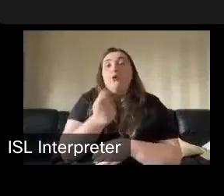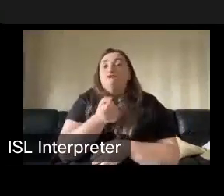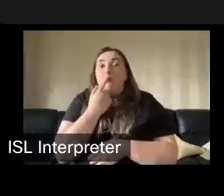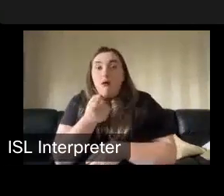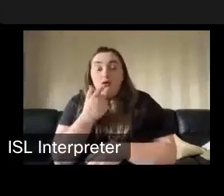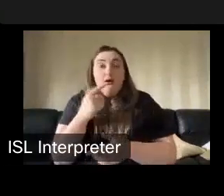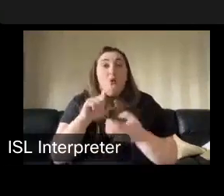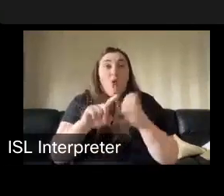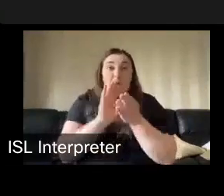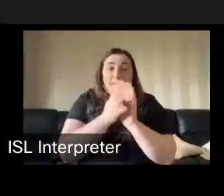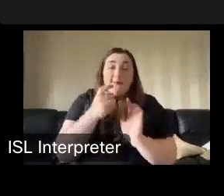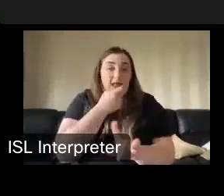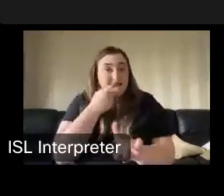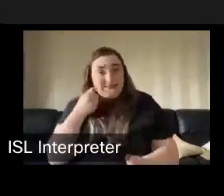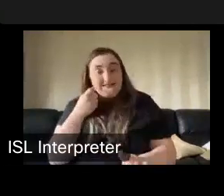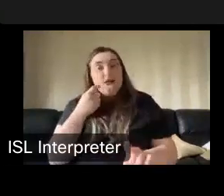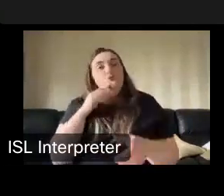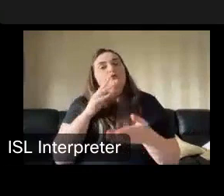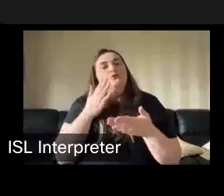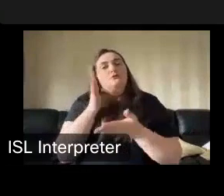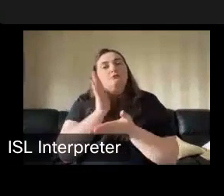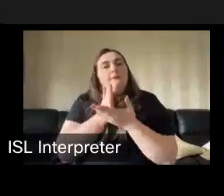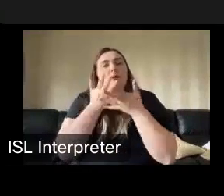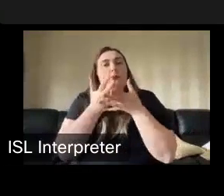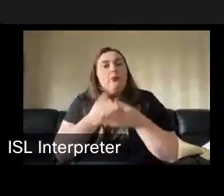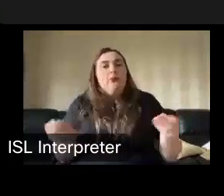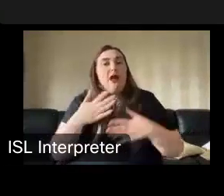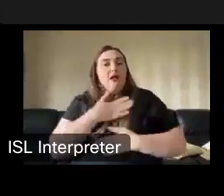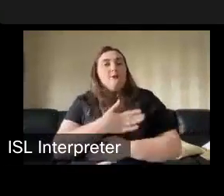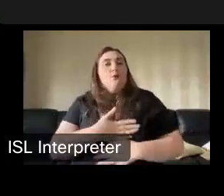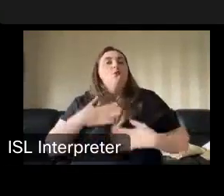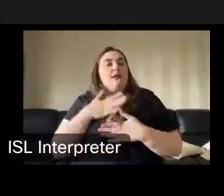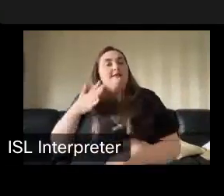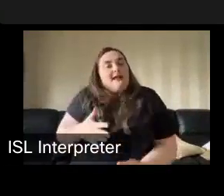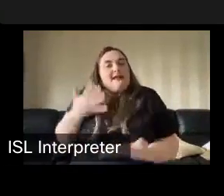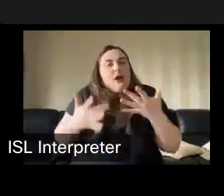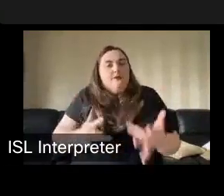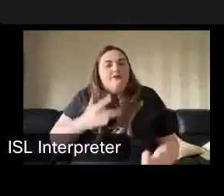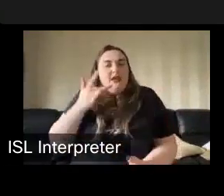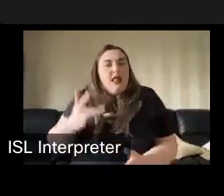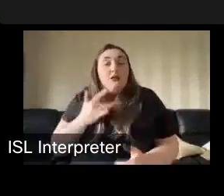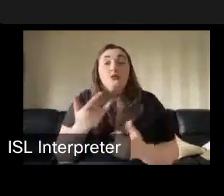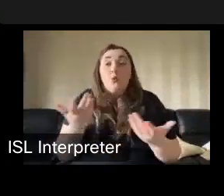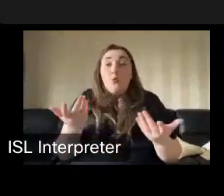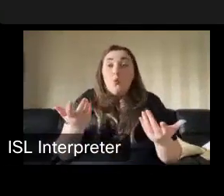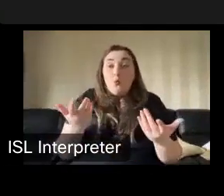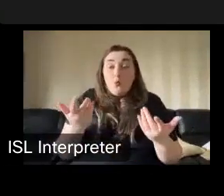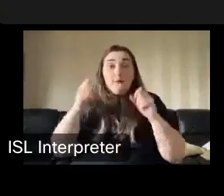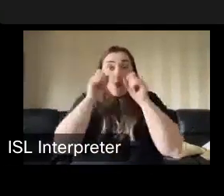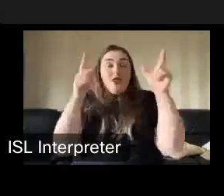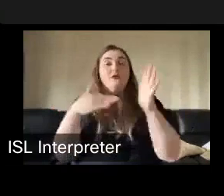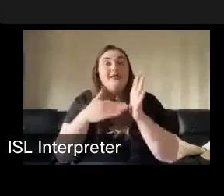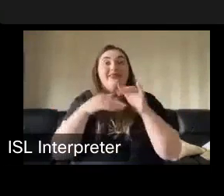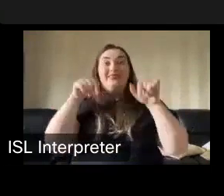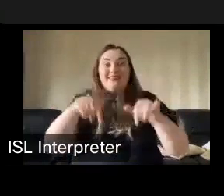and again relieve the emotional side of it and how it feels. So again, I'm so conscious of the fact that this